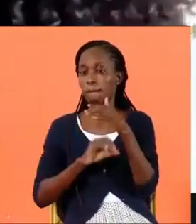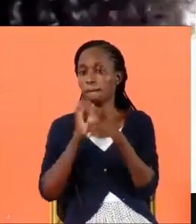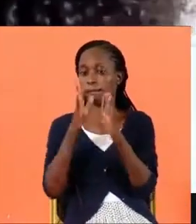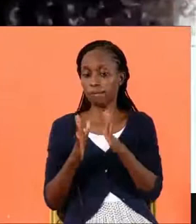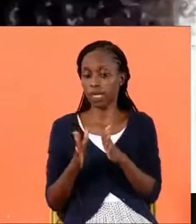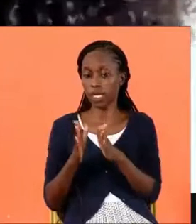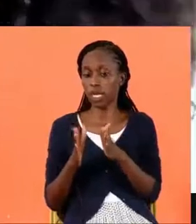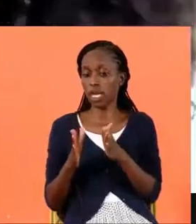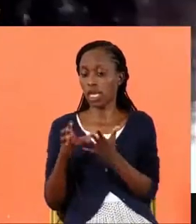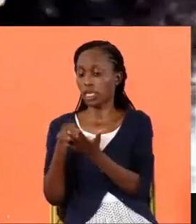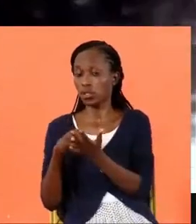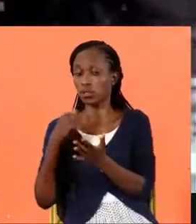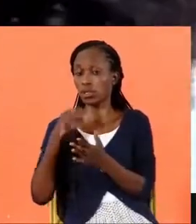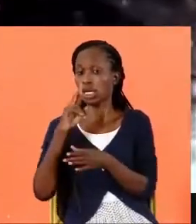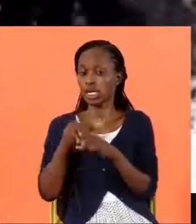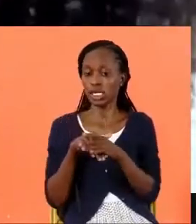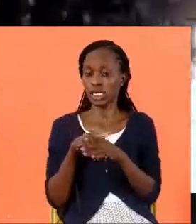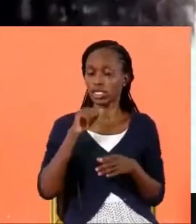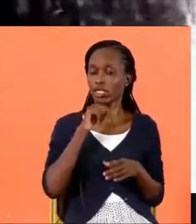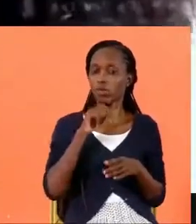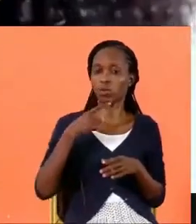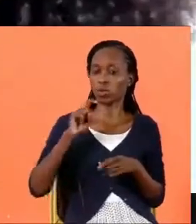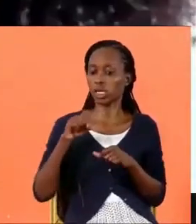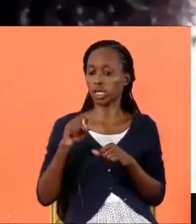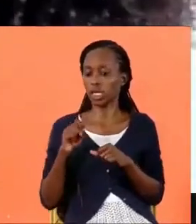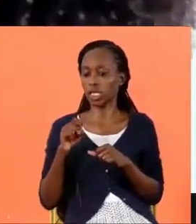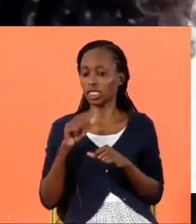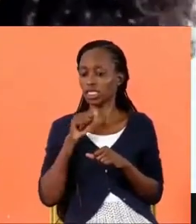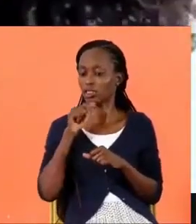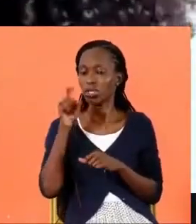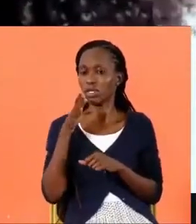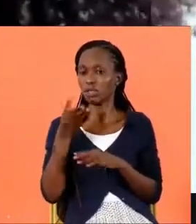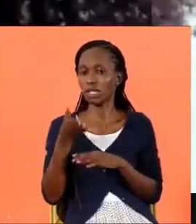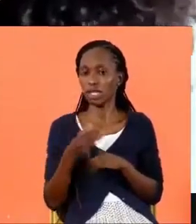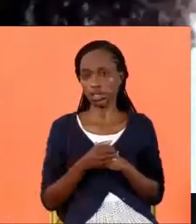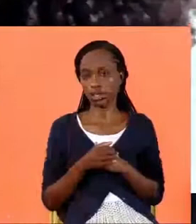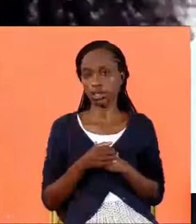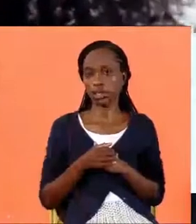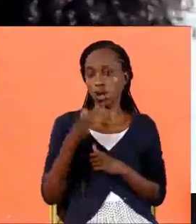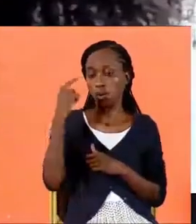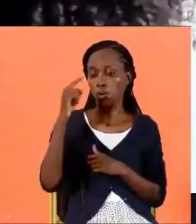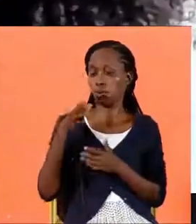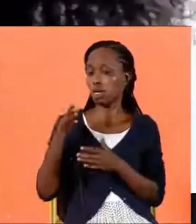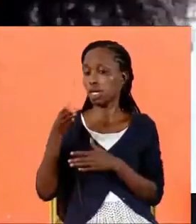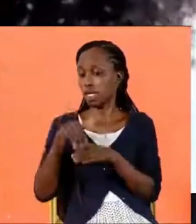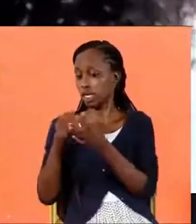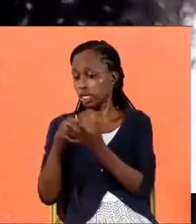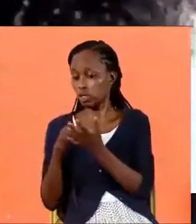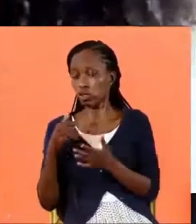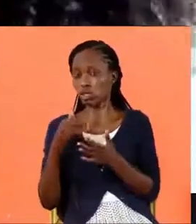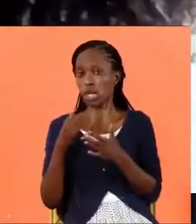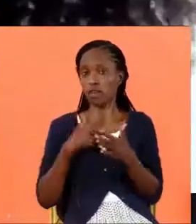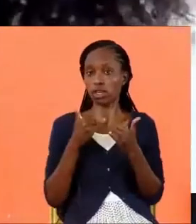we find ourselves is not necessary. The current situation within which we find ourselves is one that we